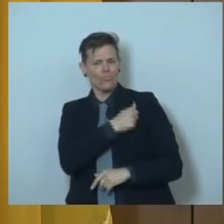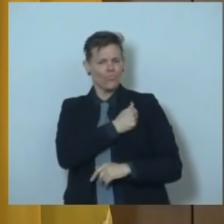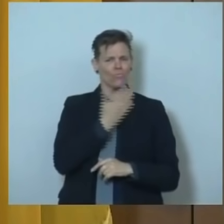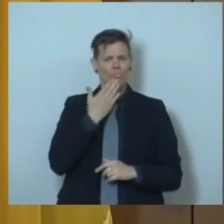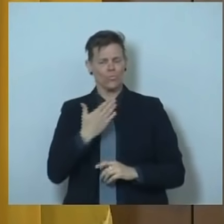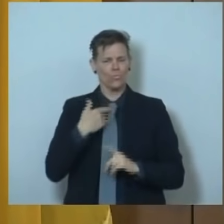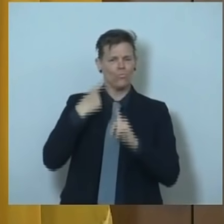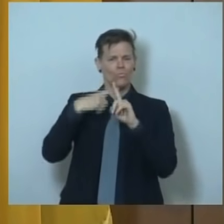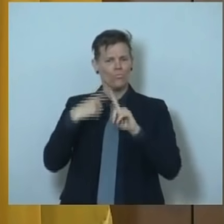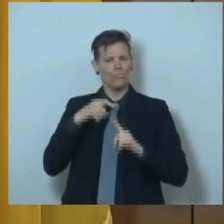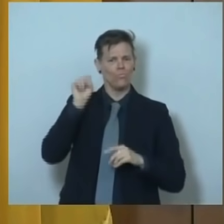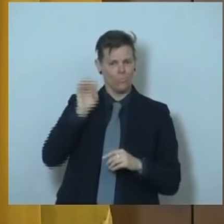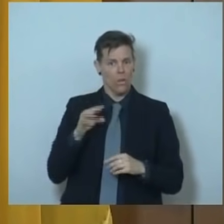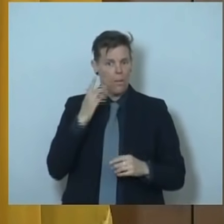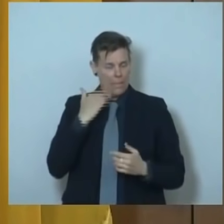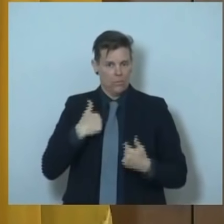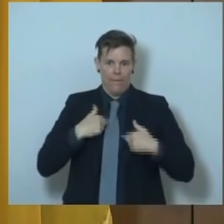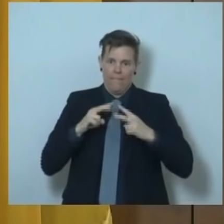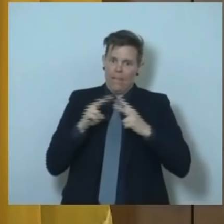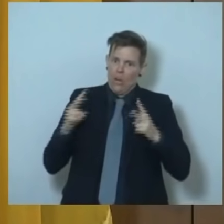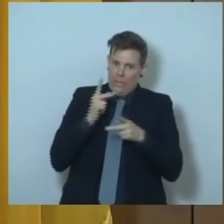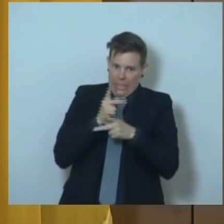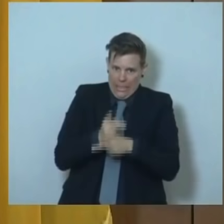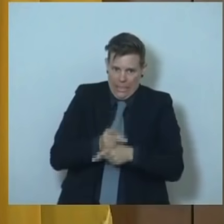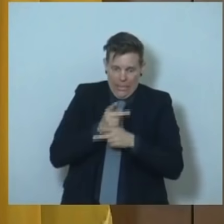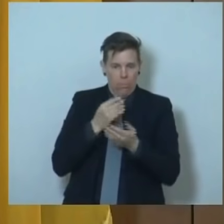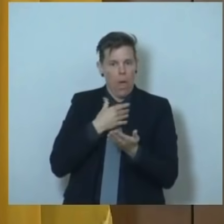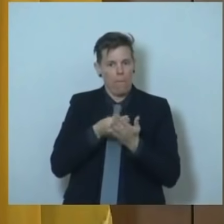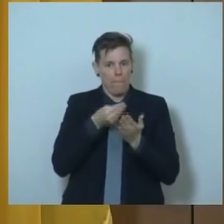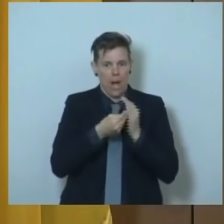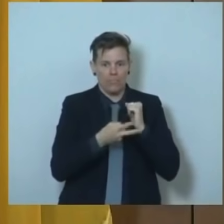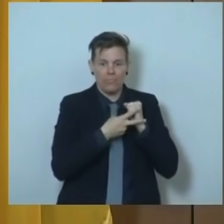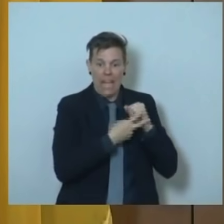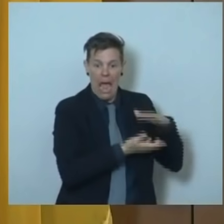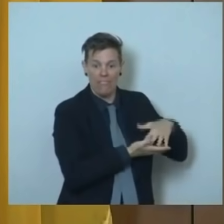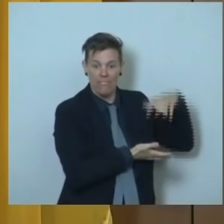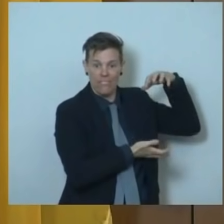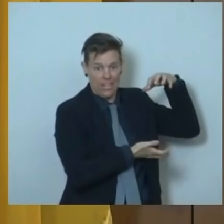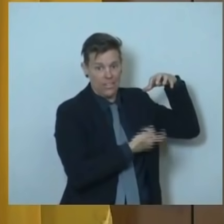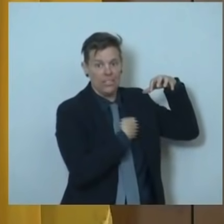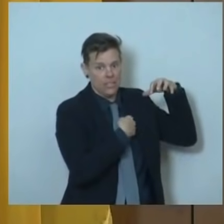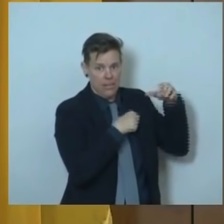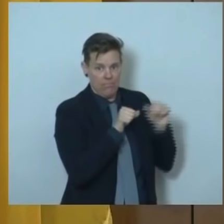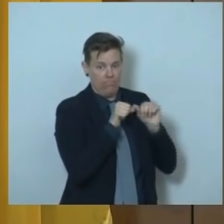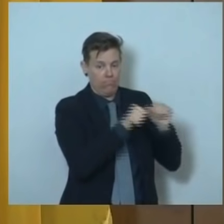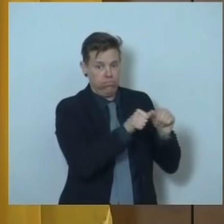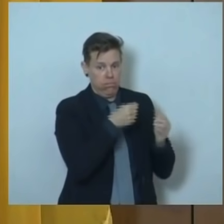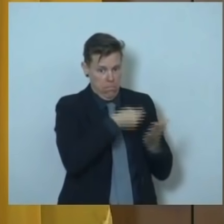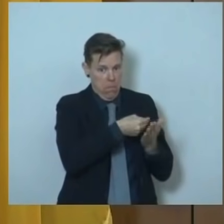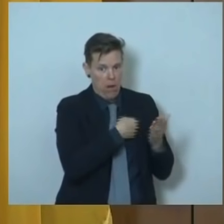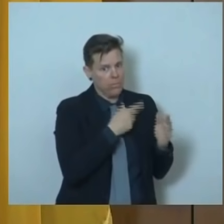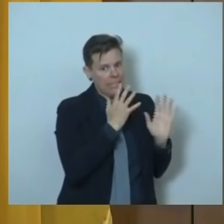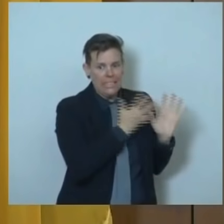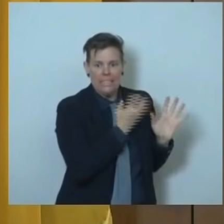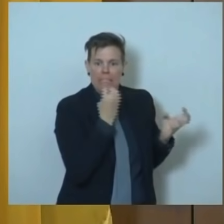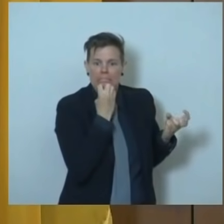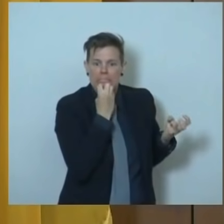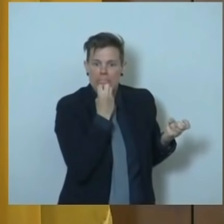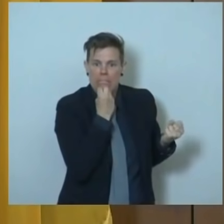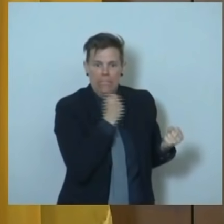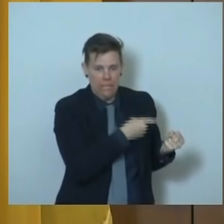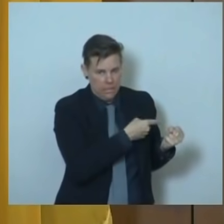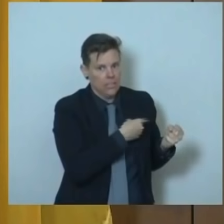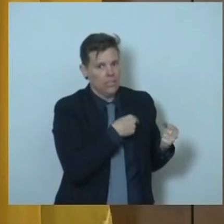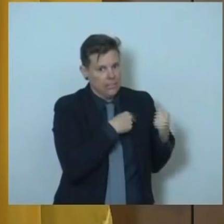prudent about reserves and our permanent funds, we have several of those permanent funds for,